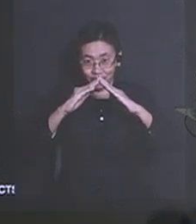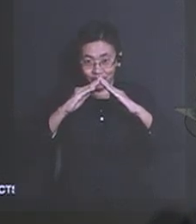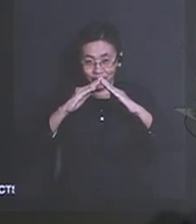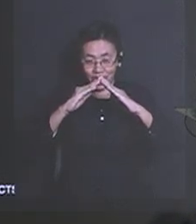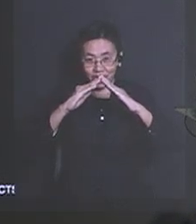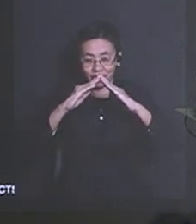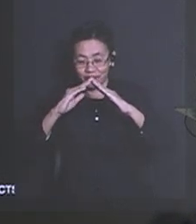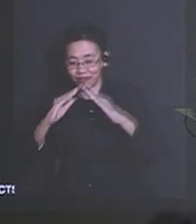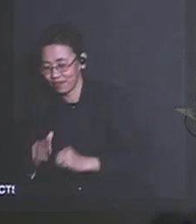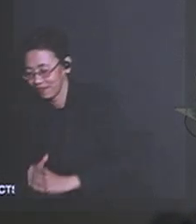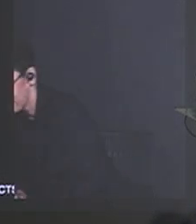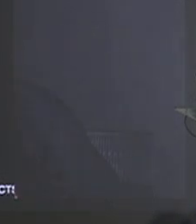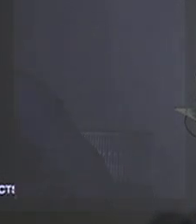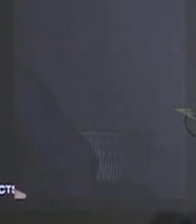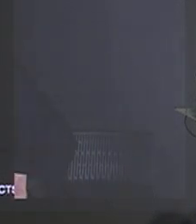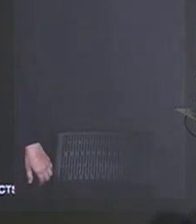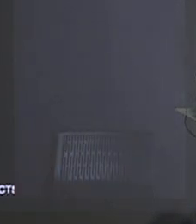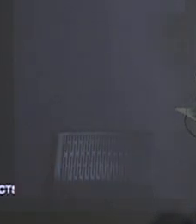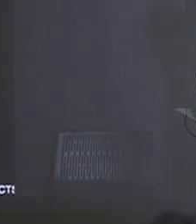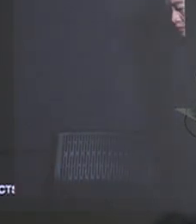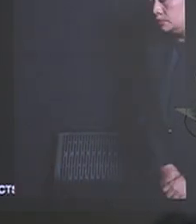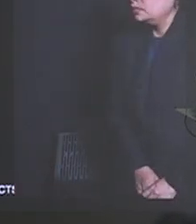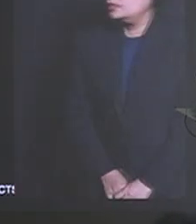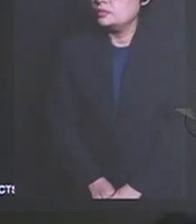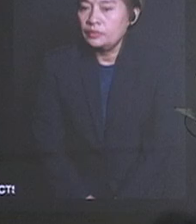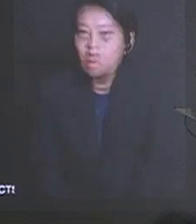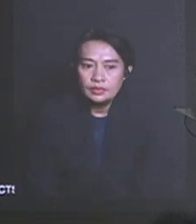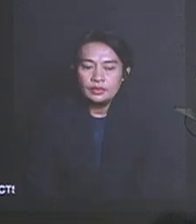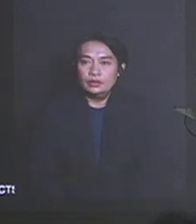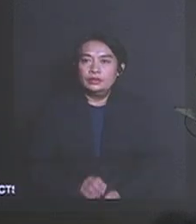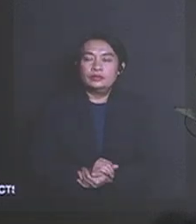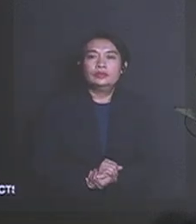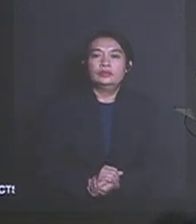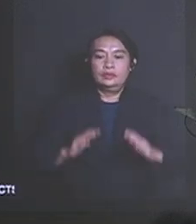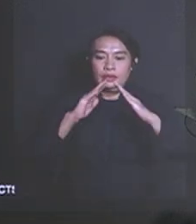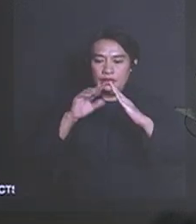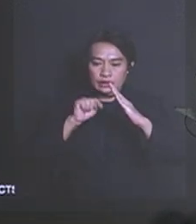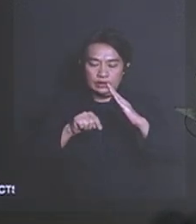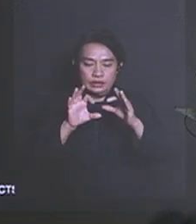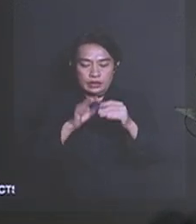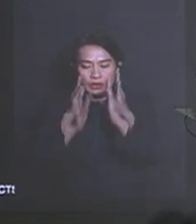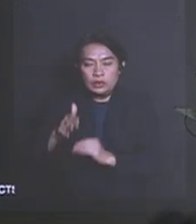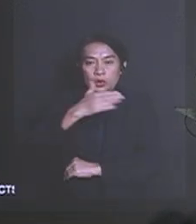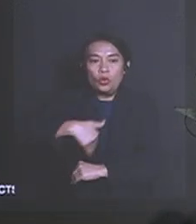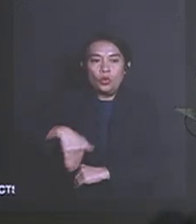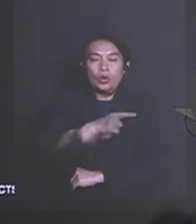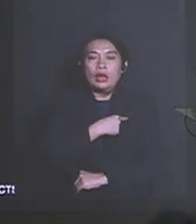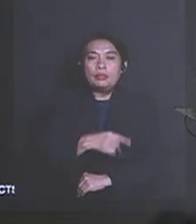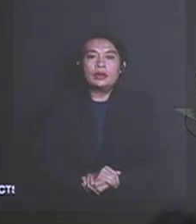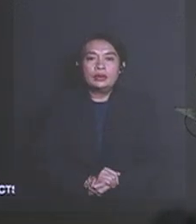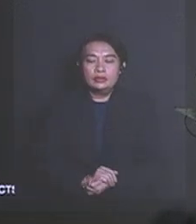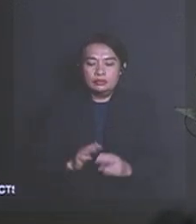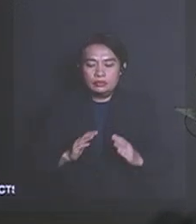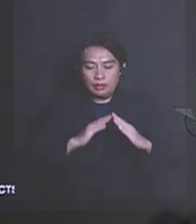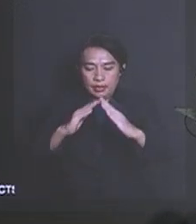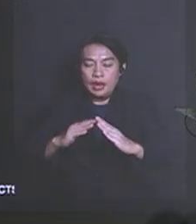land space around the house, especially when applied to different size plot of land. And this issue is